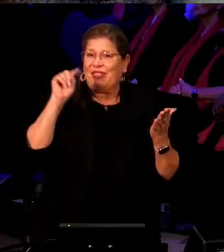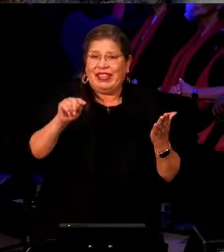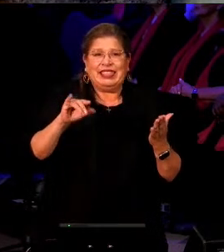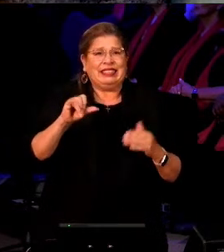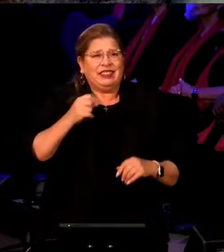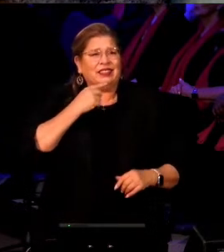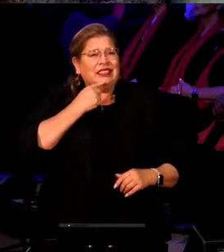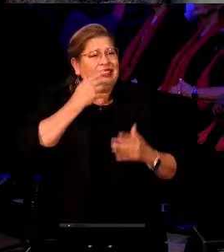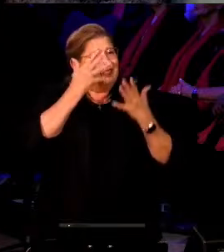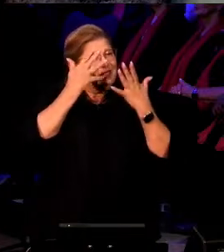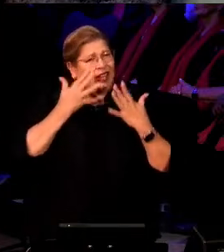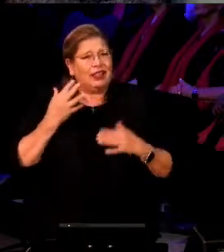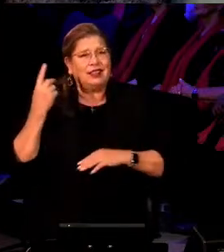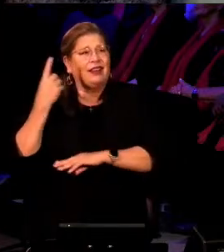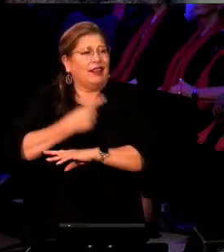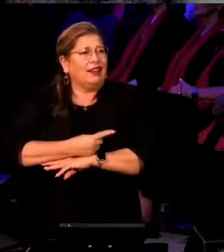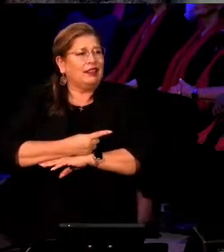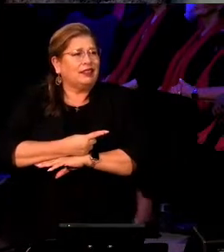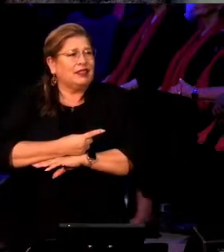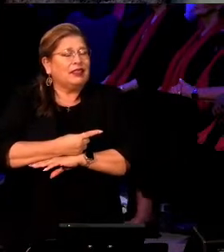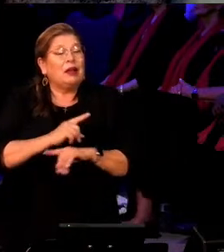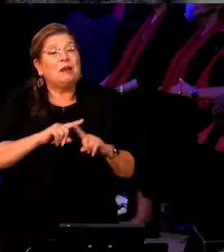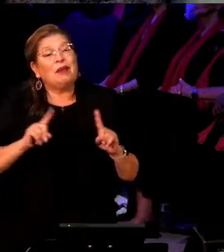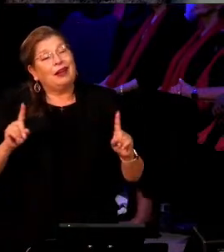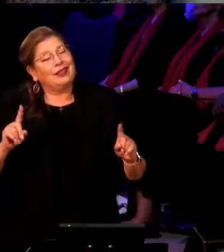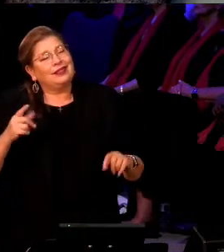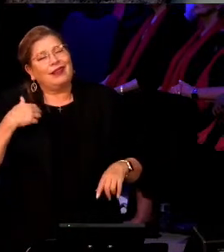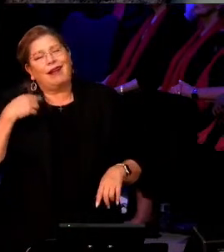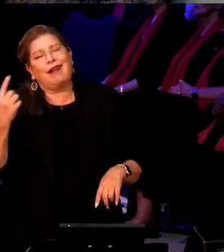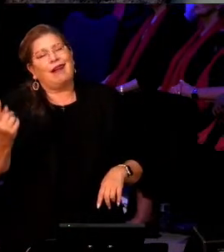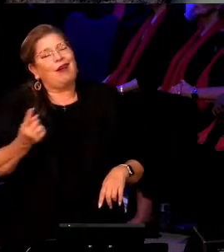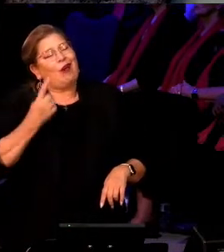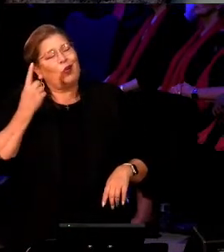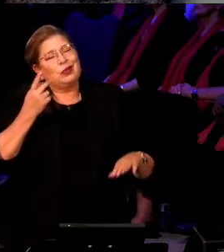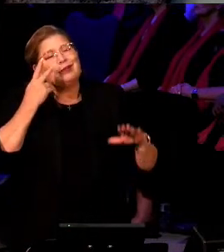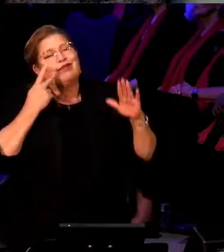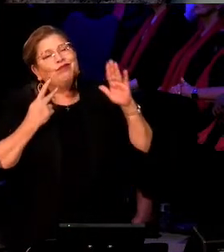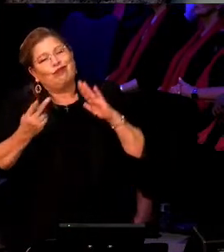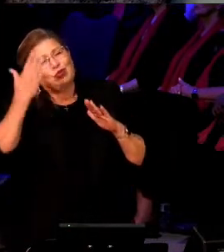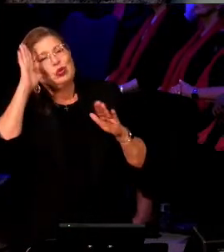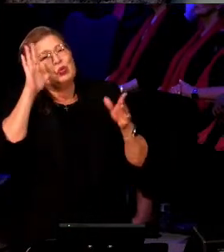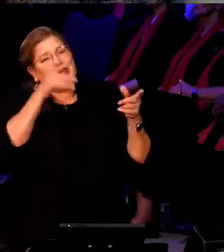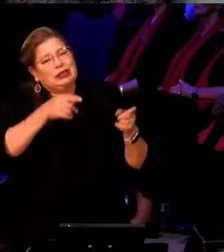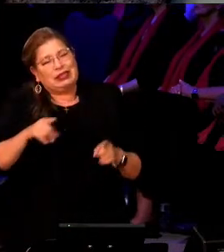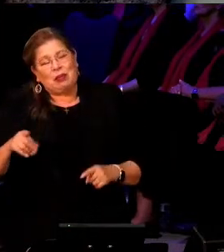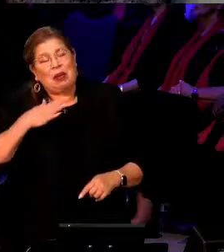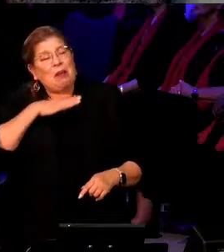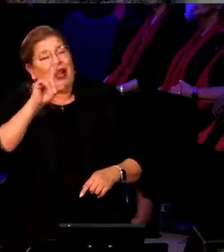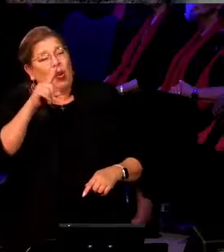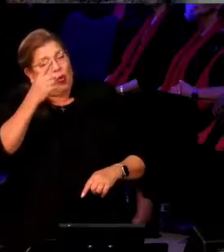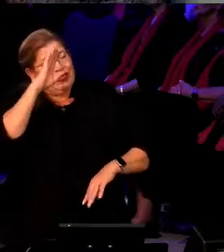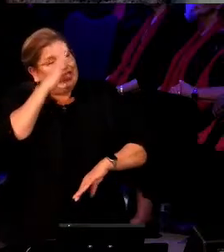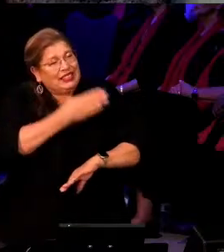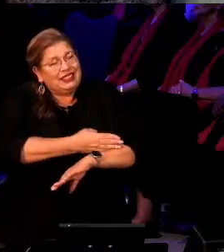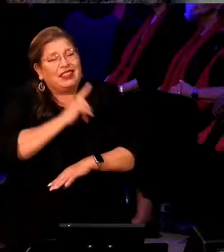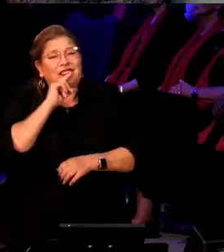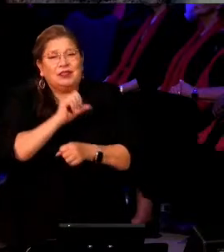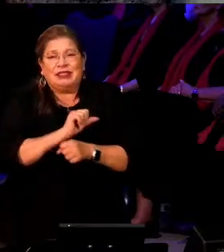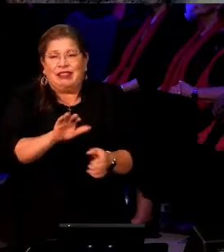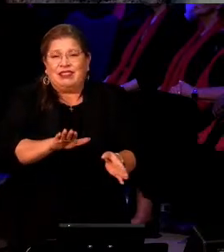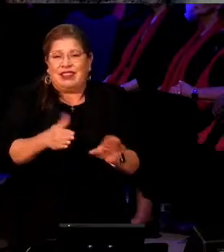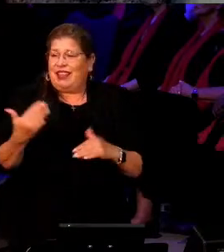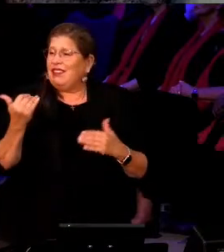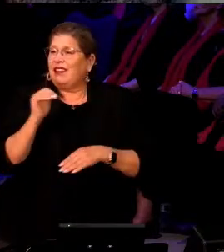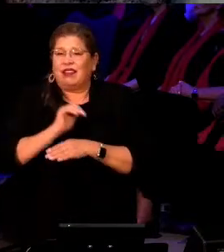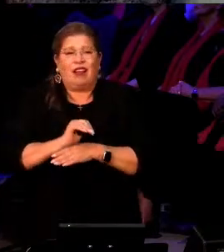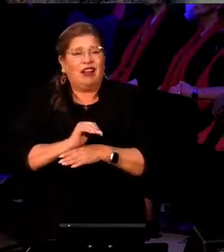bitter day, but I always have foreseen it. My only son is dead. Tonight